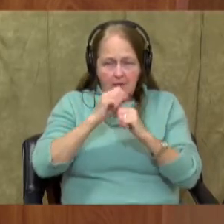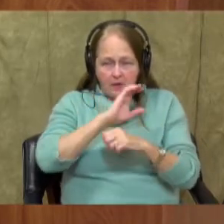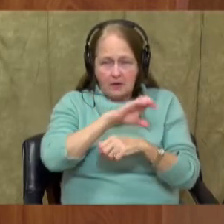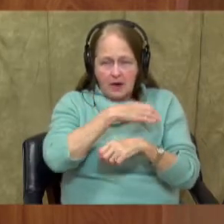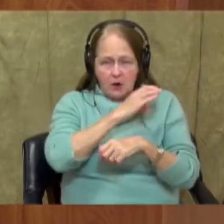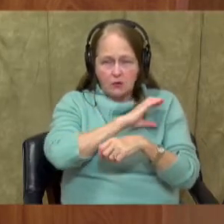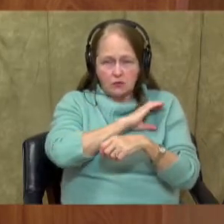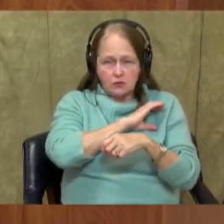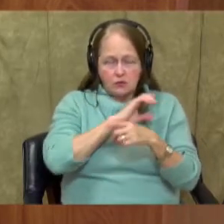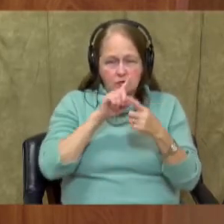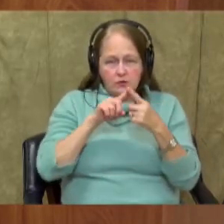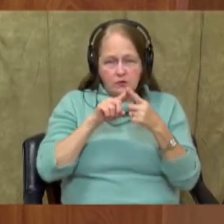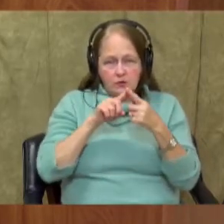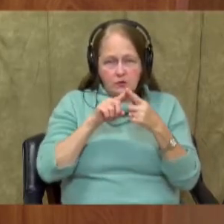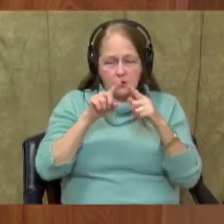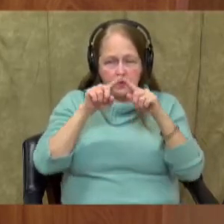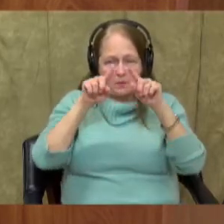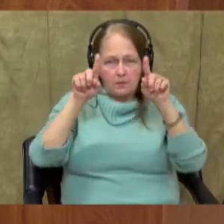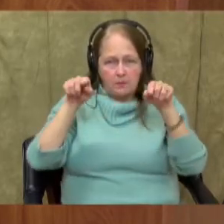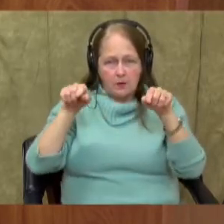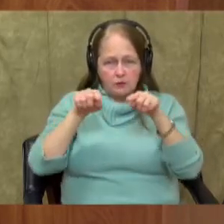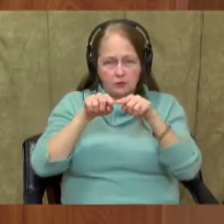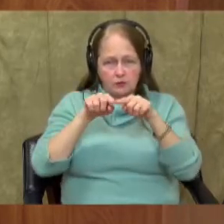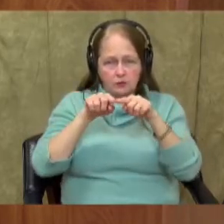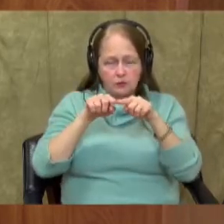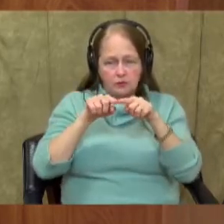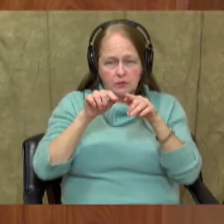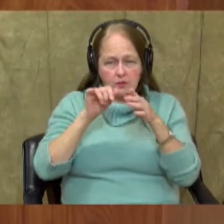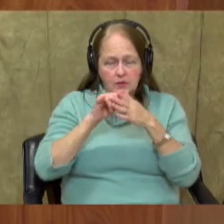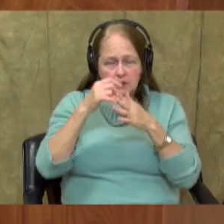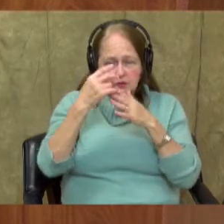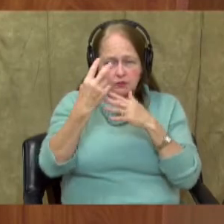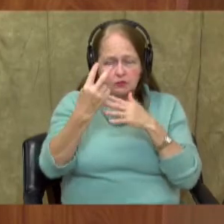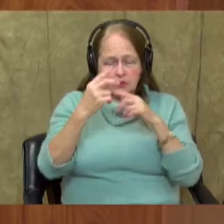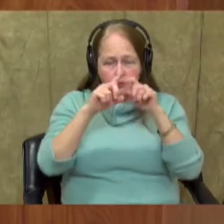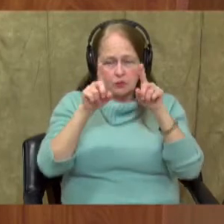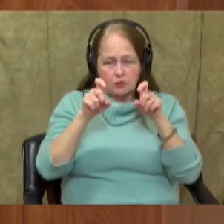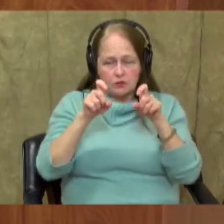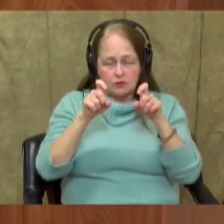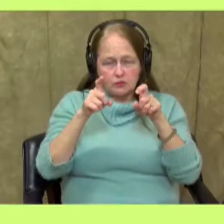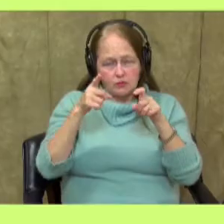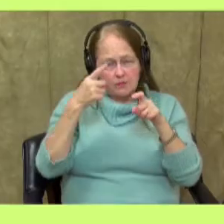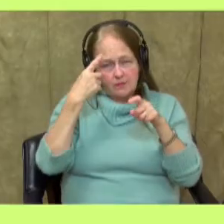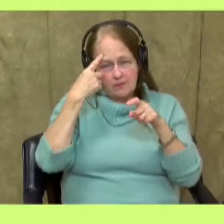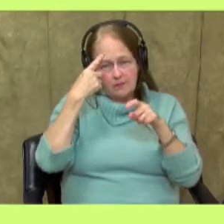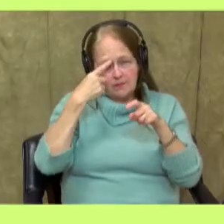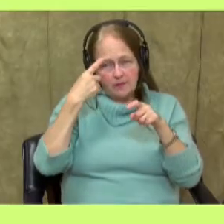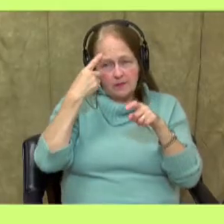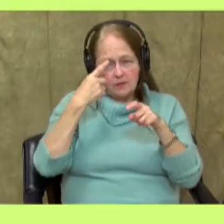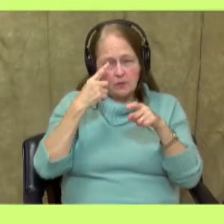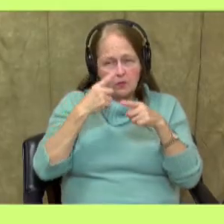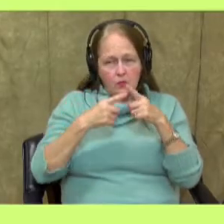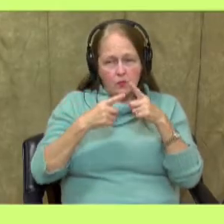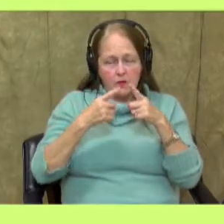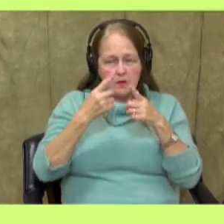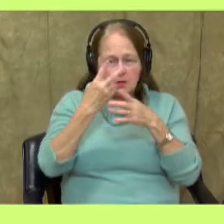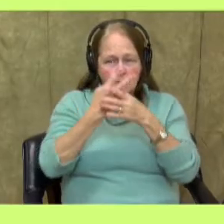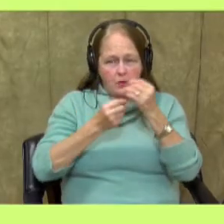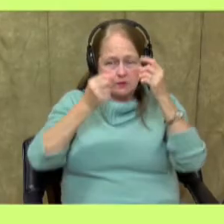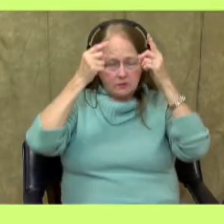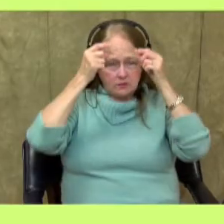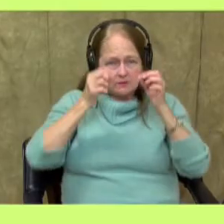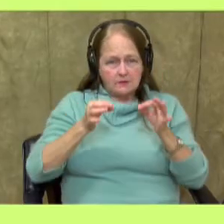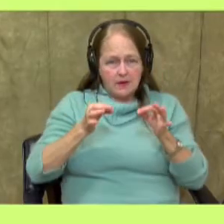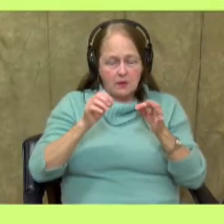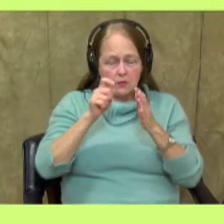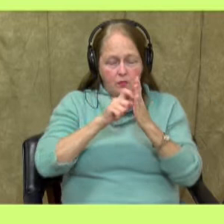are reacting to the poster. And here's the 2 questions that I want you to think about. What if they both decided to